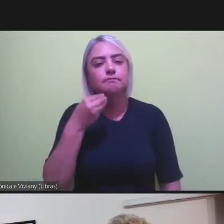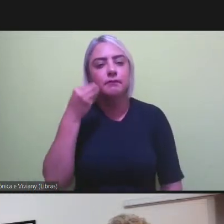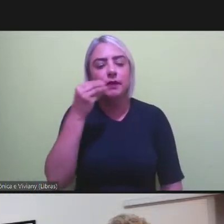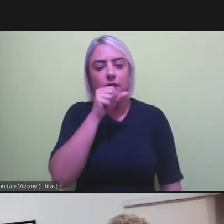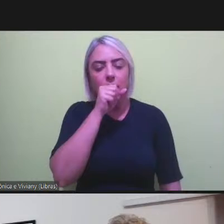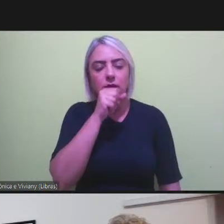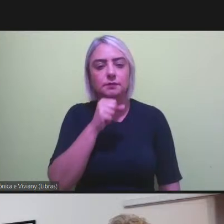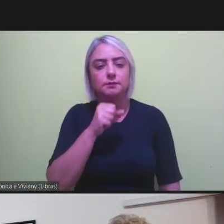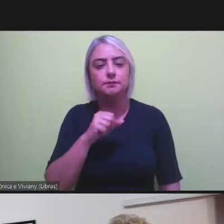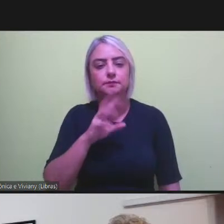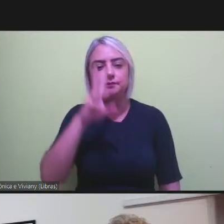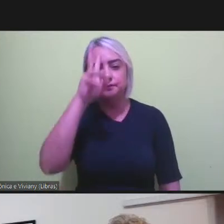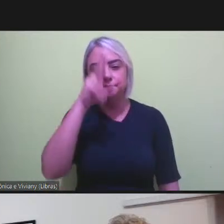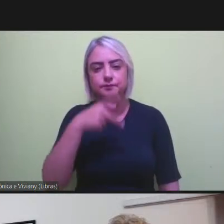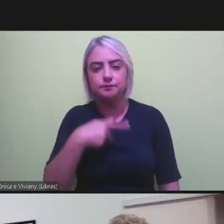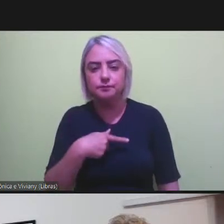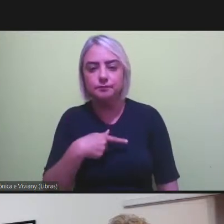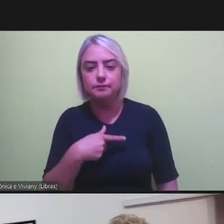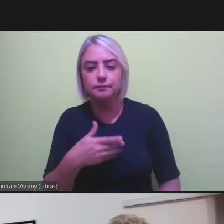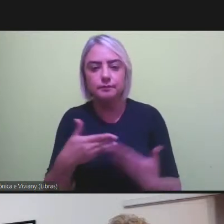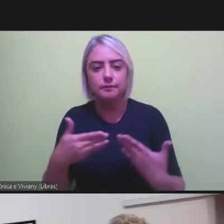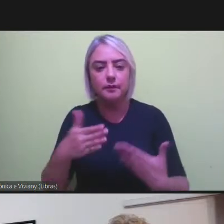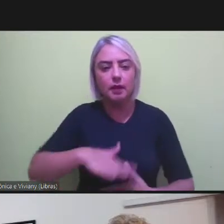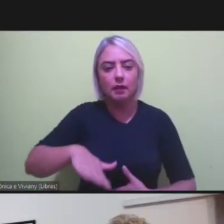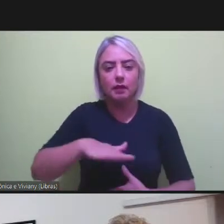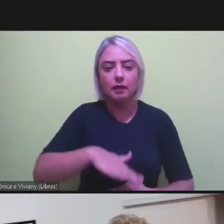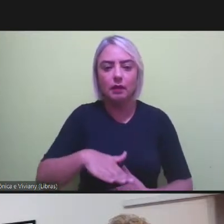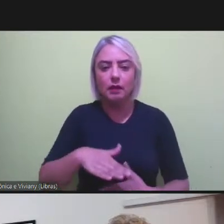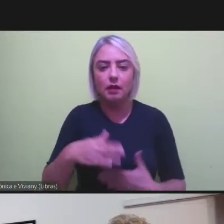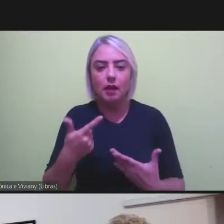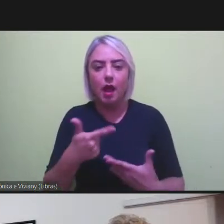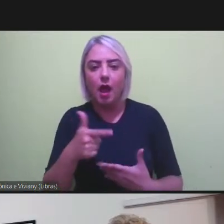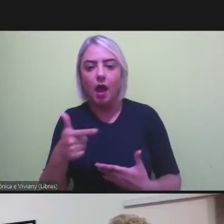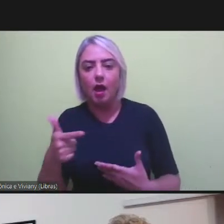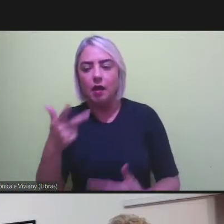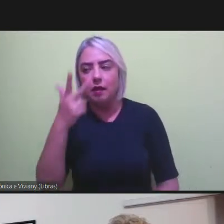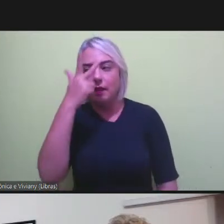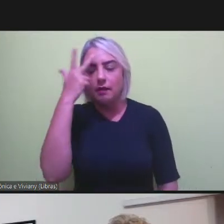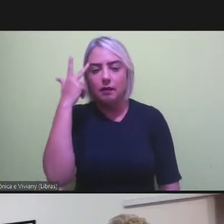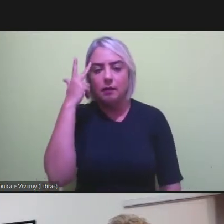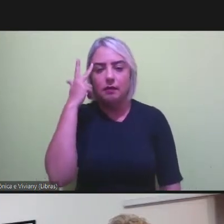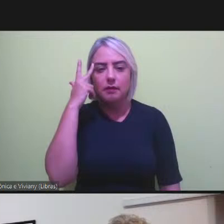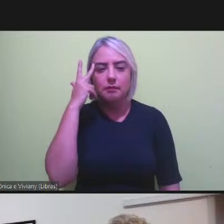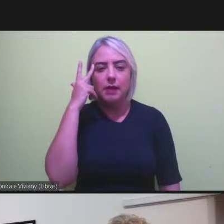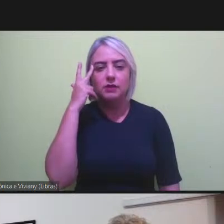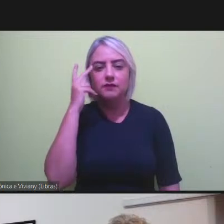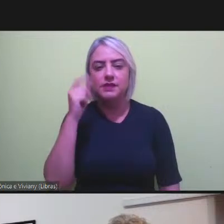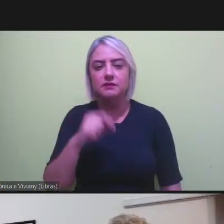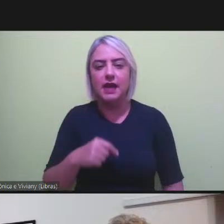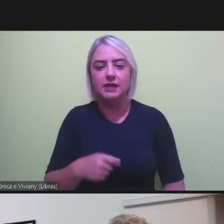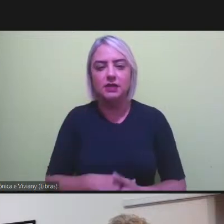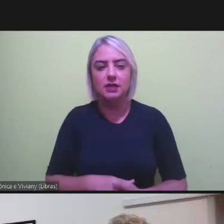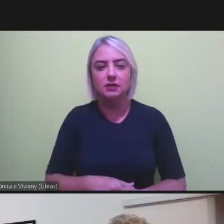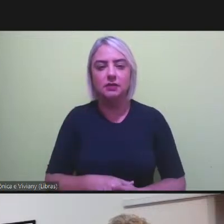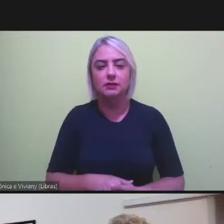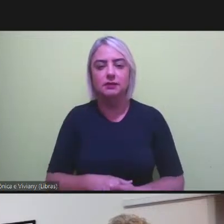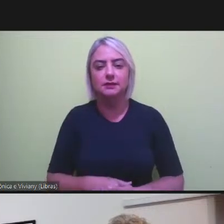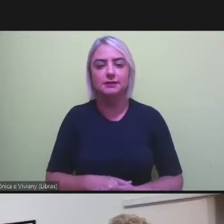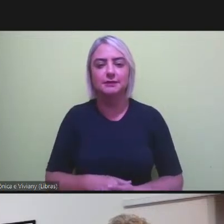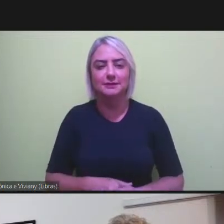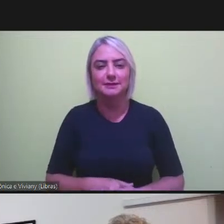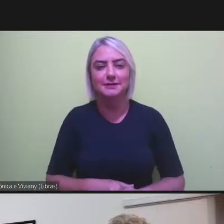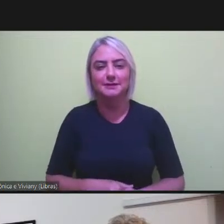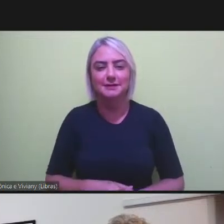to be conhecendo in life and mais experiencing and profundamente, know each mais das other outras pessoas and que know precisam de yourself ajuda, and vai considering other fazer a people that need gente the